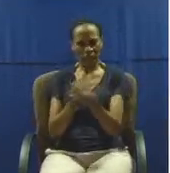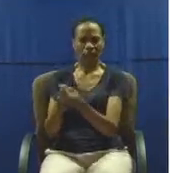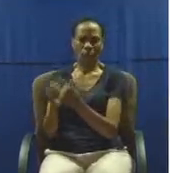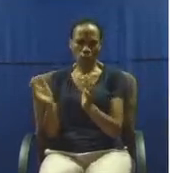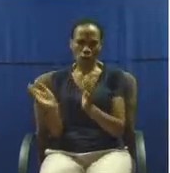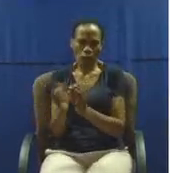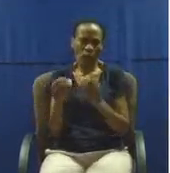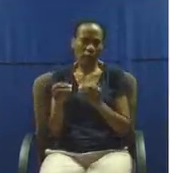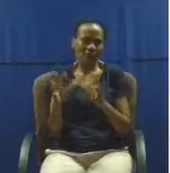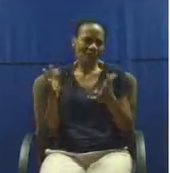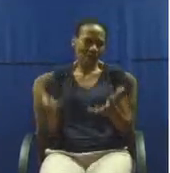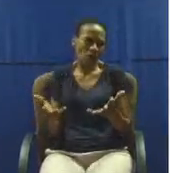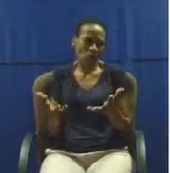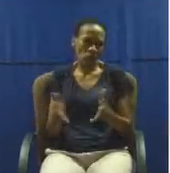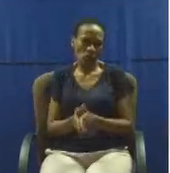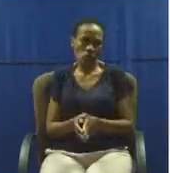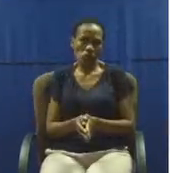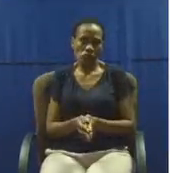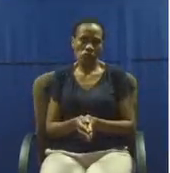President?